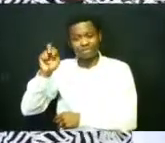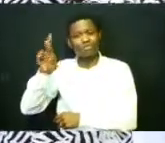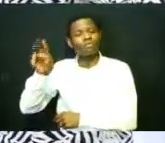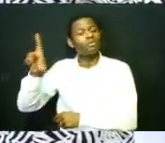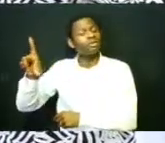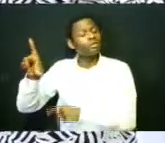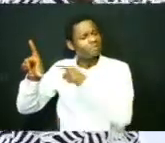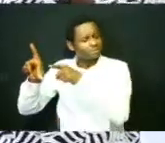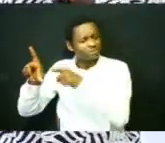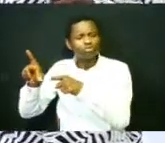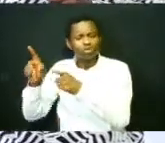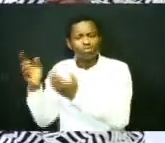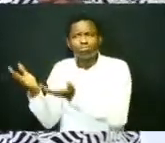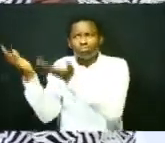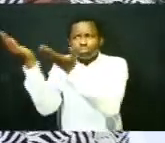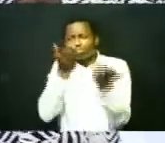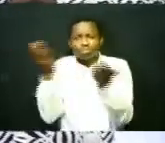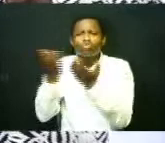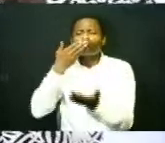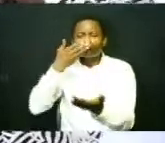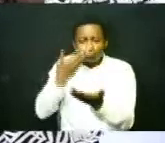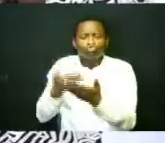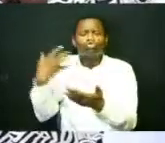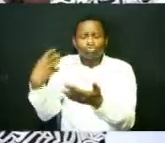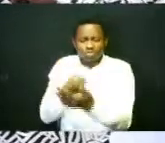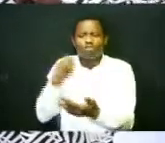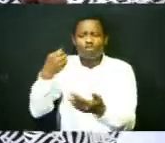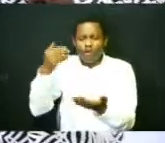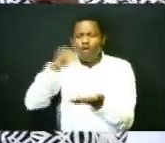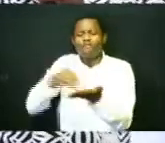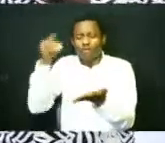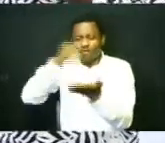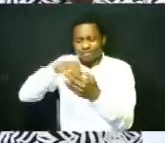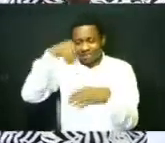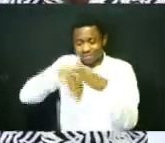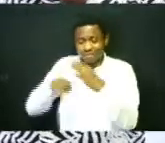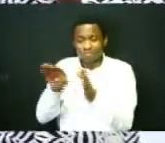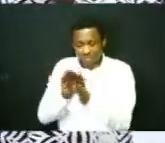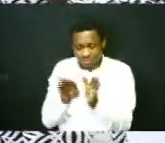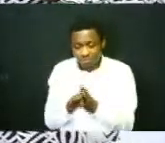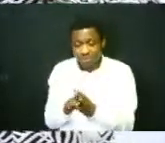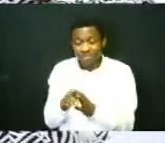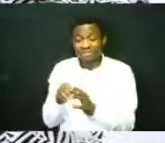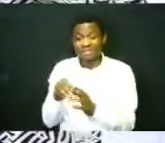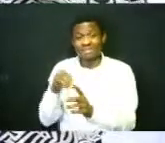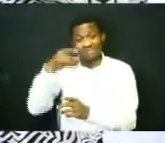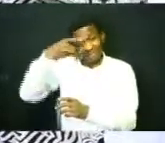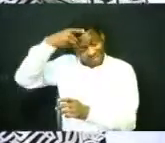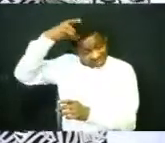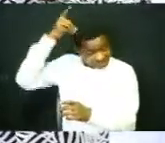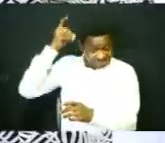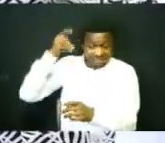people. From Daniel chapter 8 and 9, he came to deliver something to Daniel.